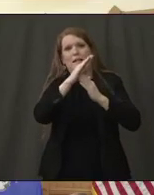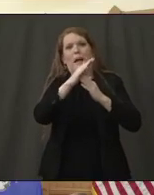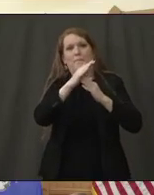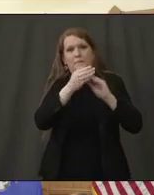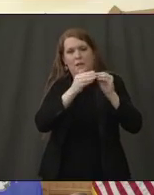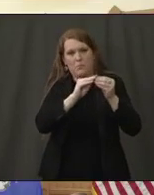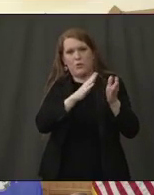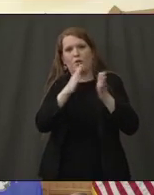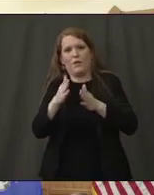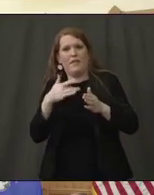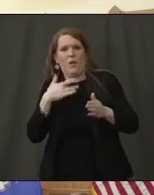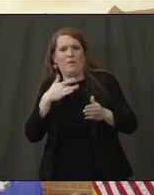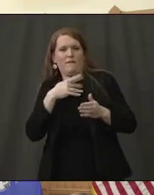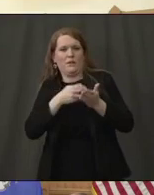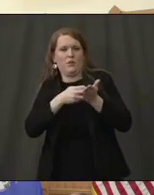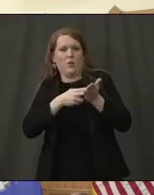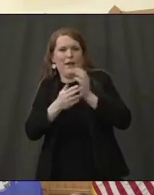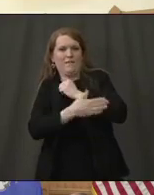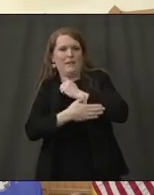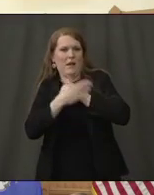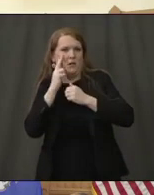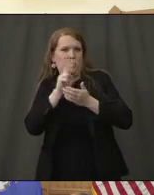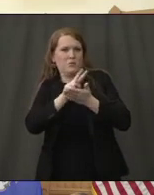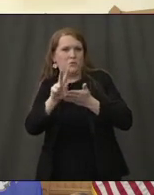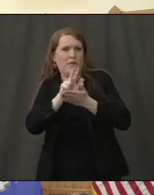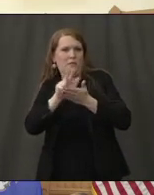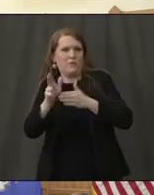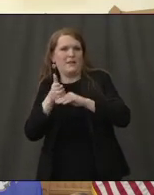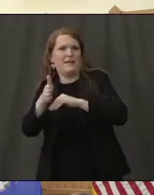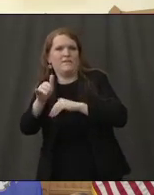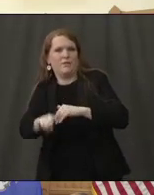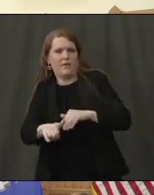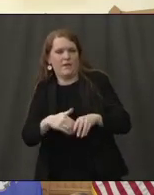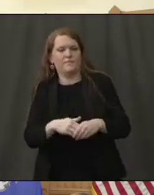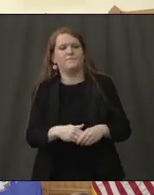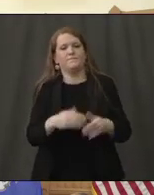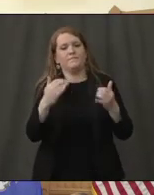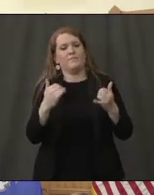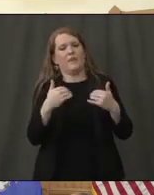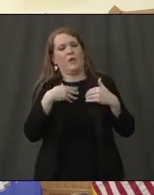Okay, thank you. Next question will be for Paul Hughes of the Rep-Am.